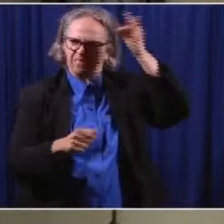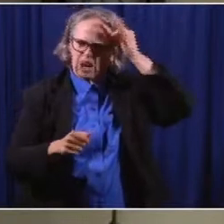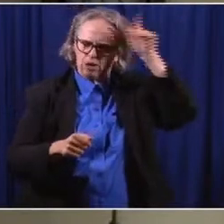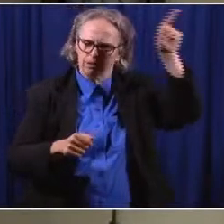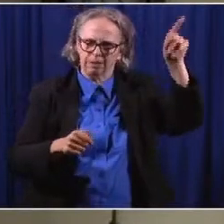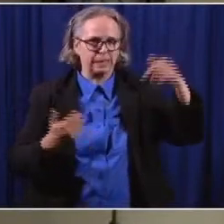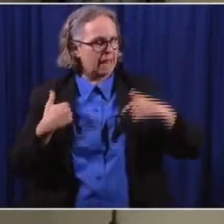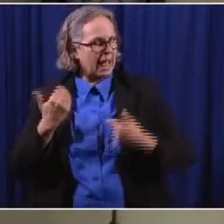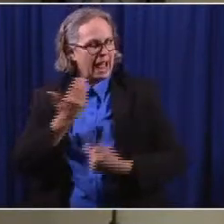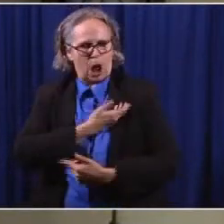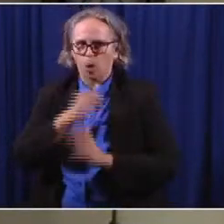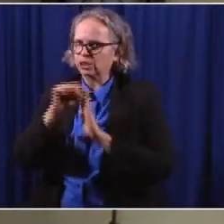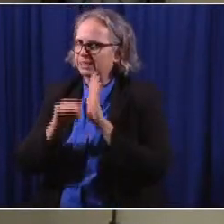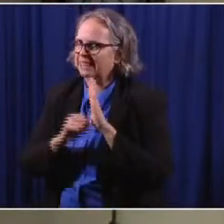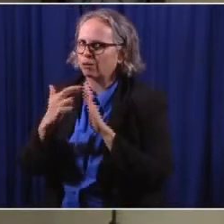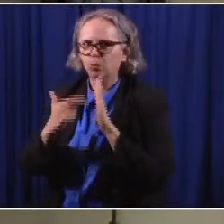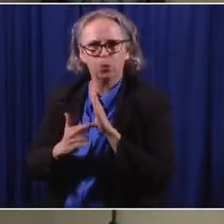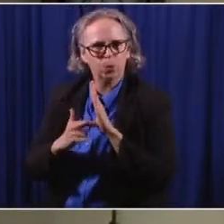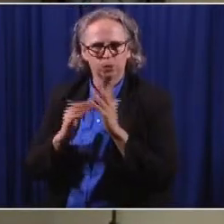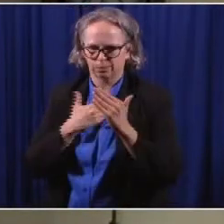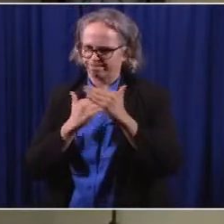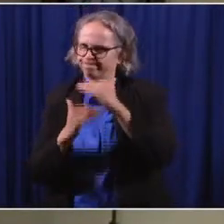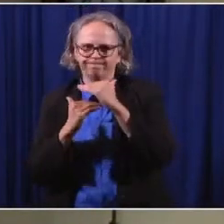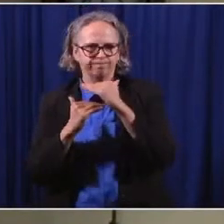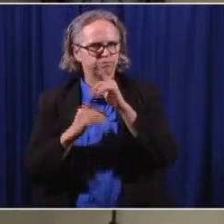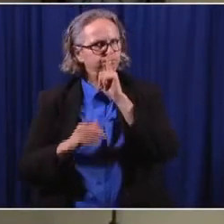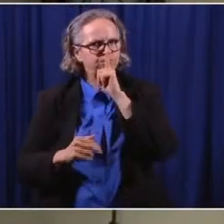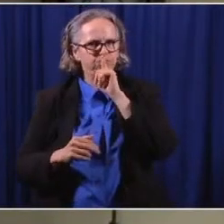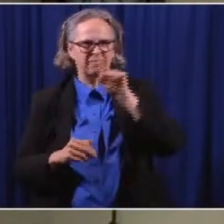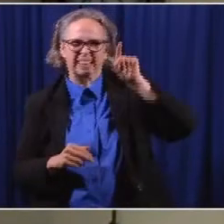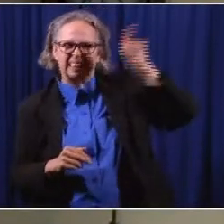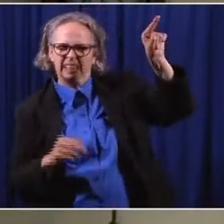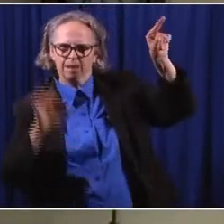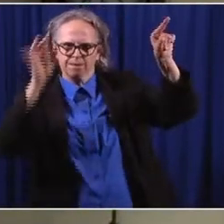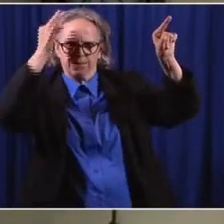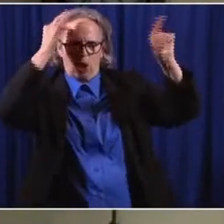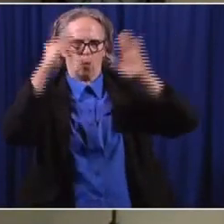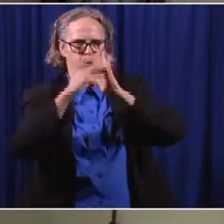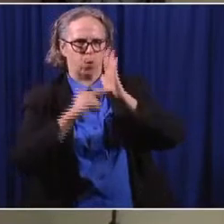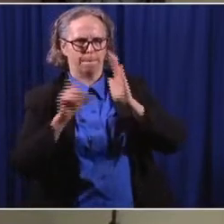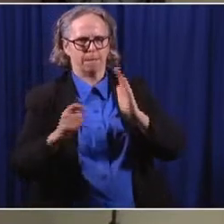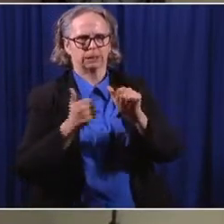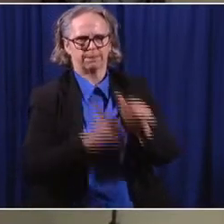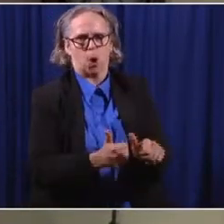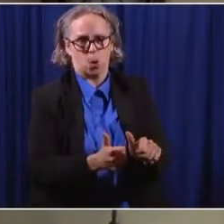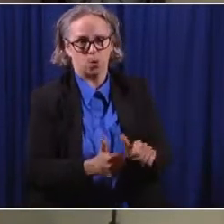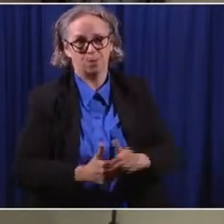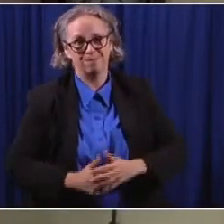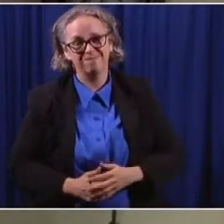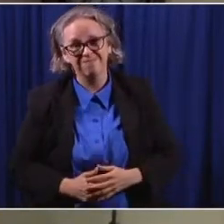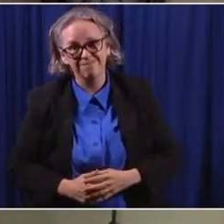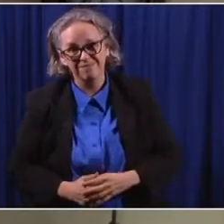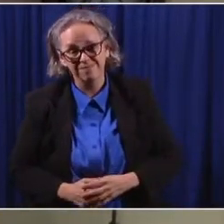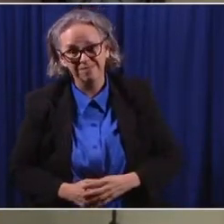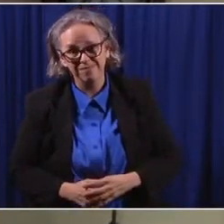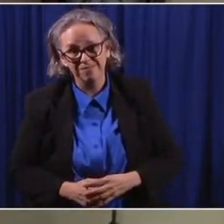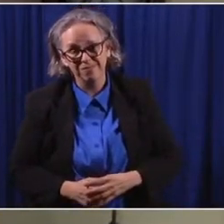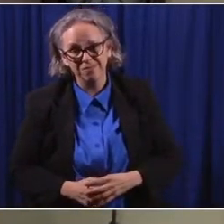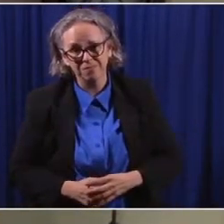restrictions. These are as they come down from the federal government. You know, one of the messages that when we've talked